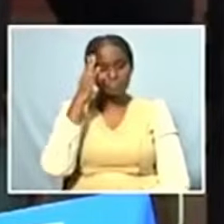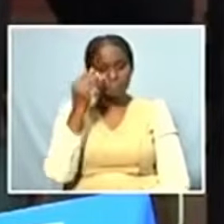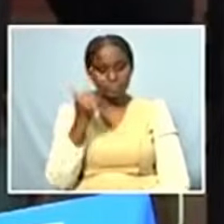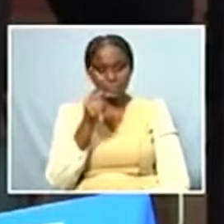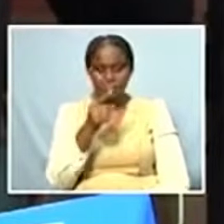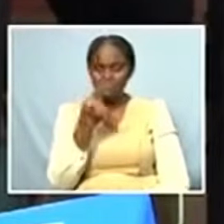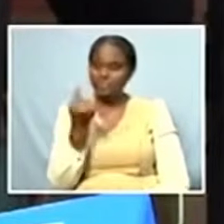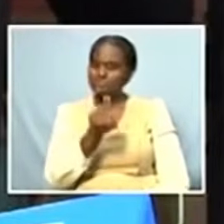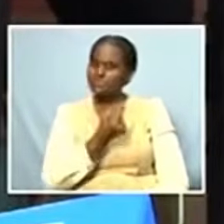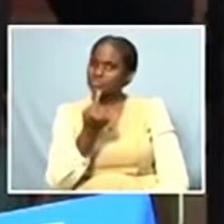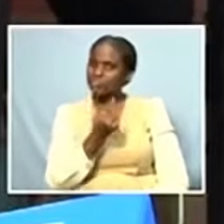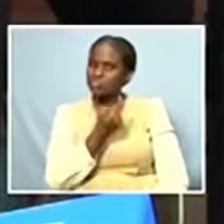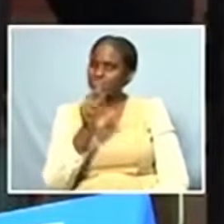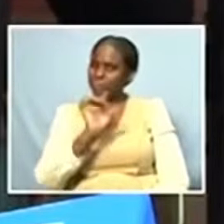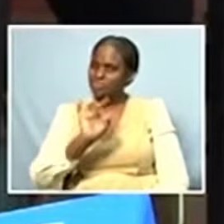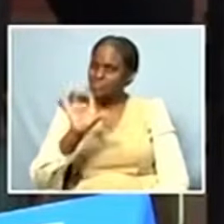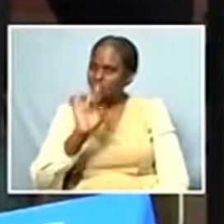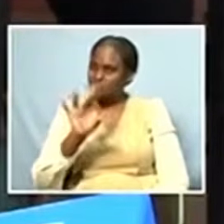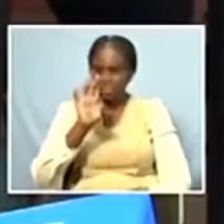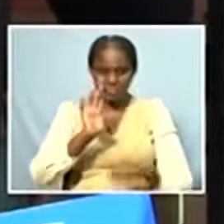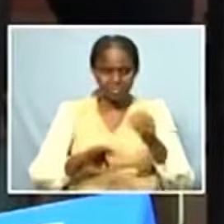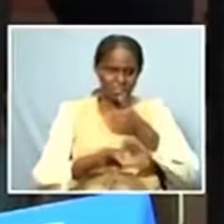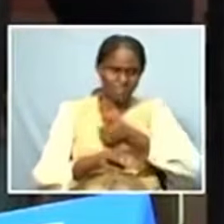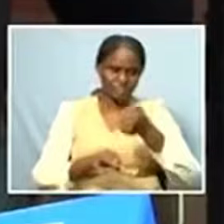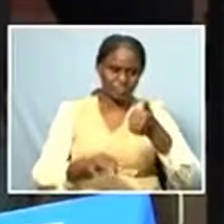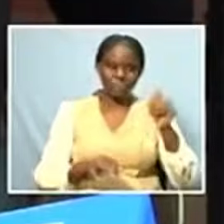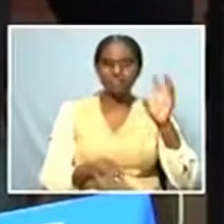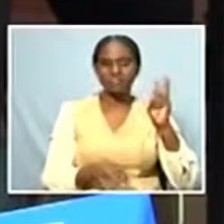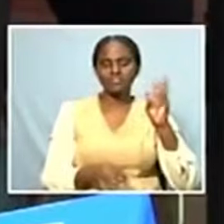is on its own, other than the other 6.